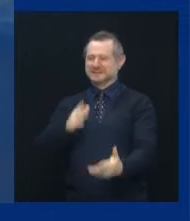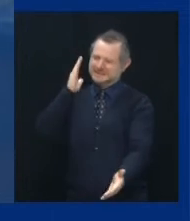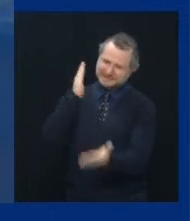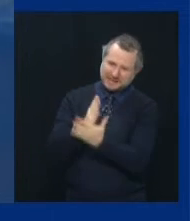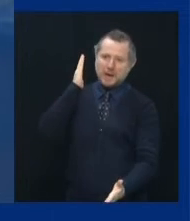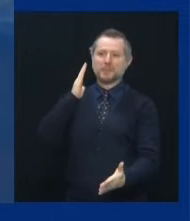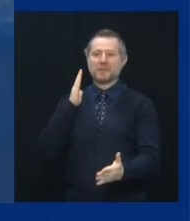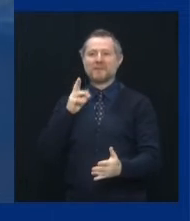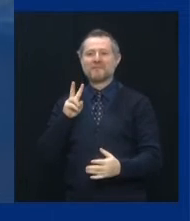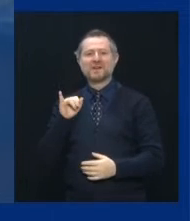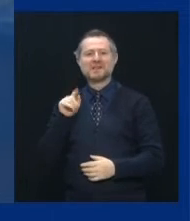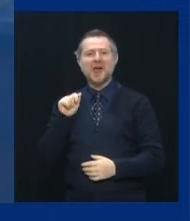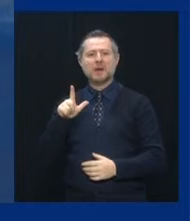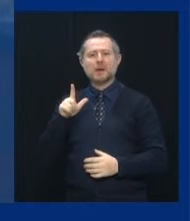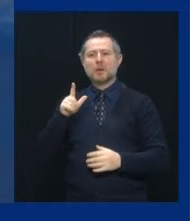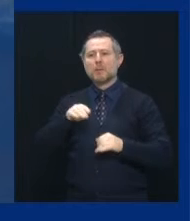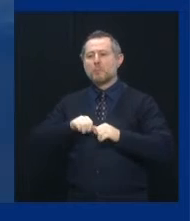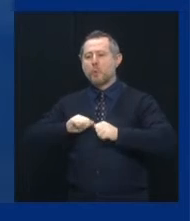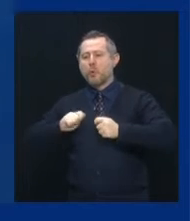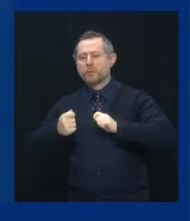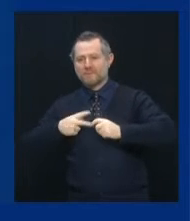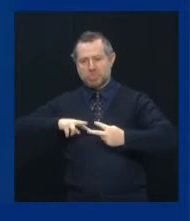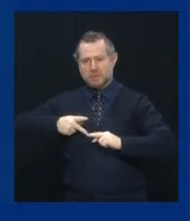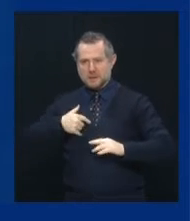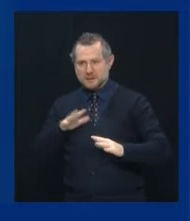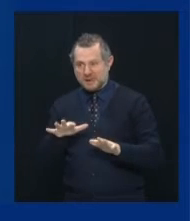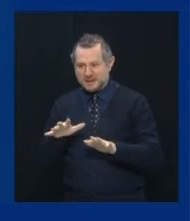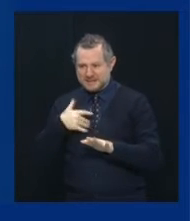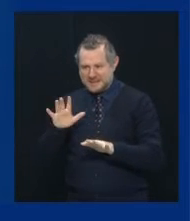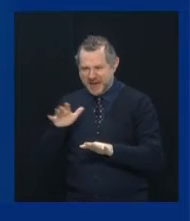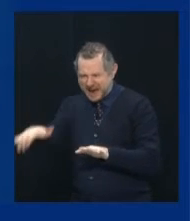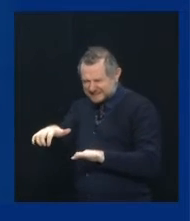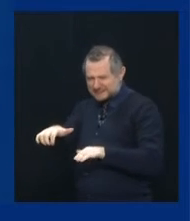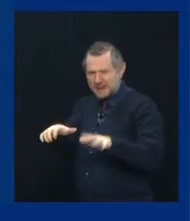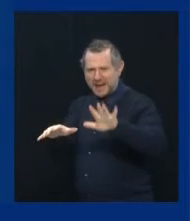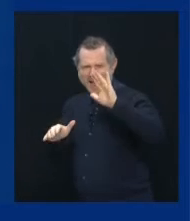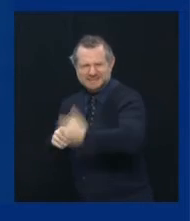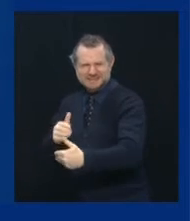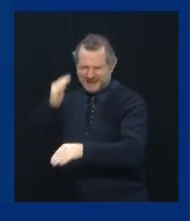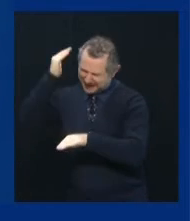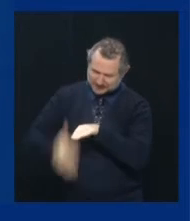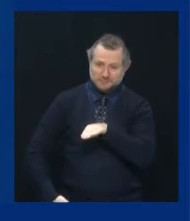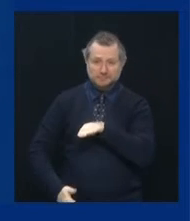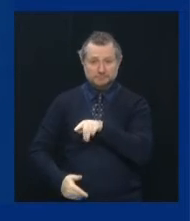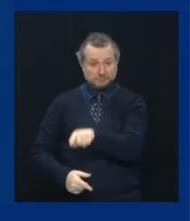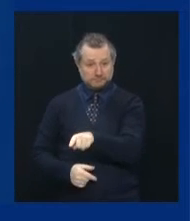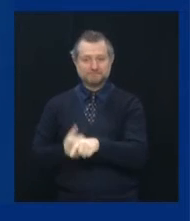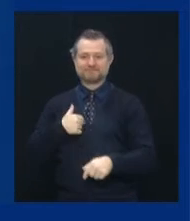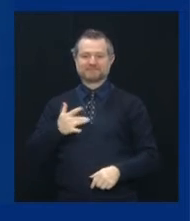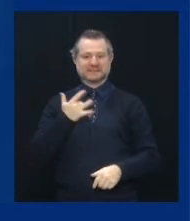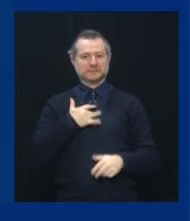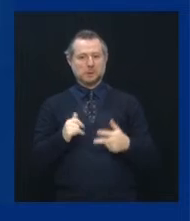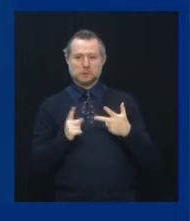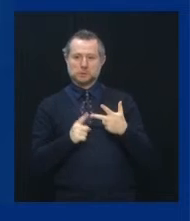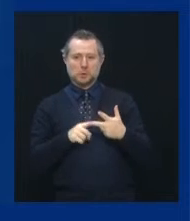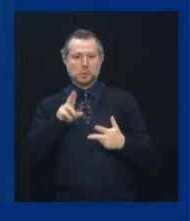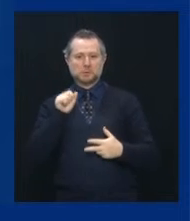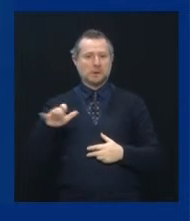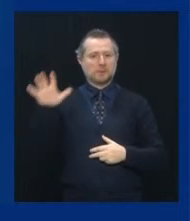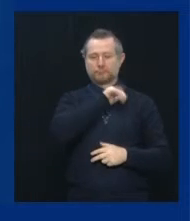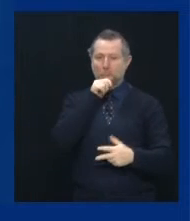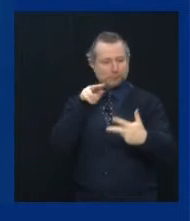that we're not paying enough attention to in this nation, in my opinion. On the vaccinations, there's 2 sides